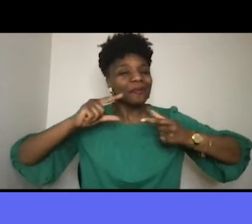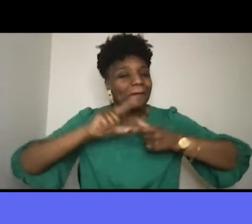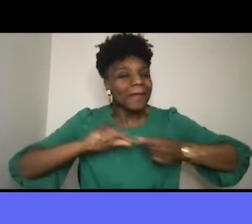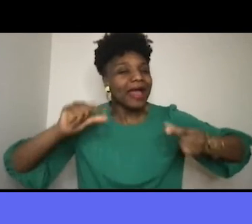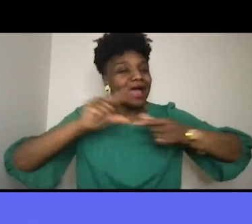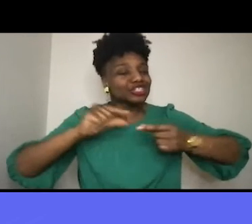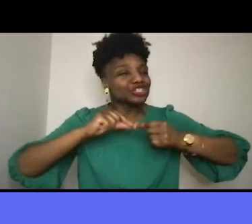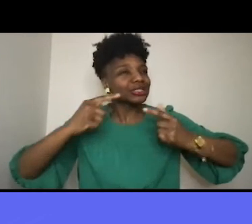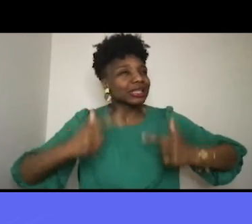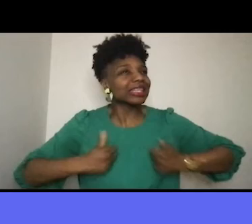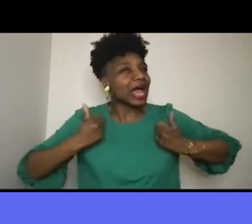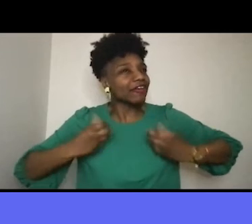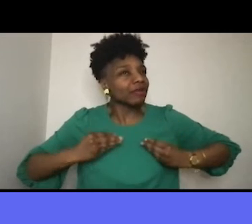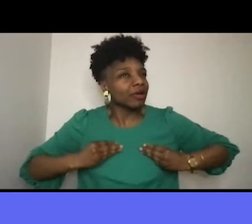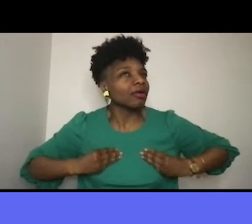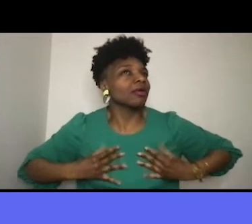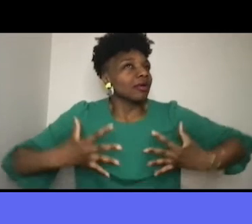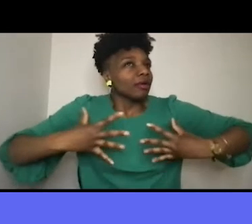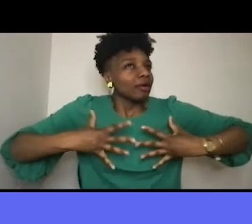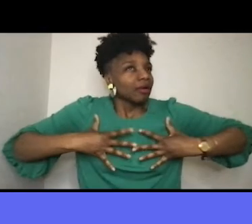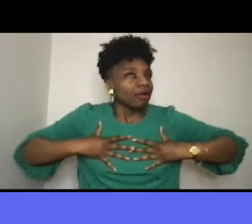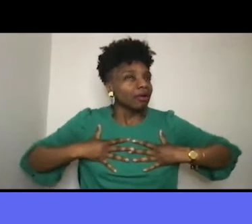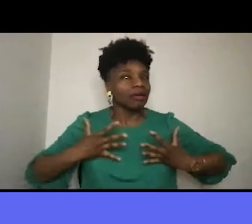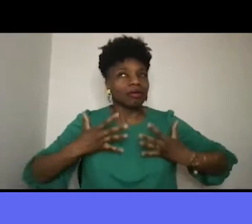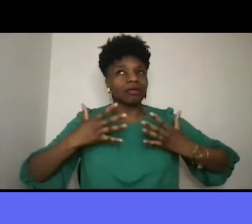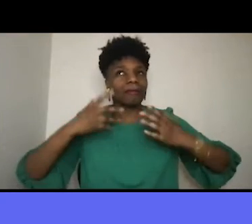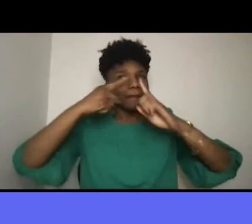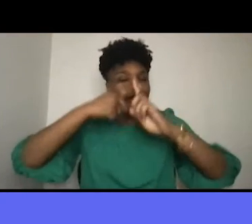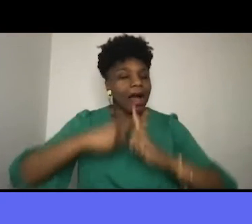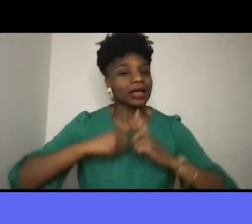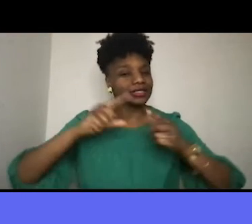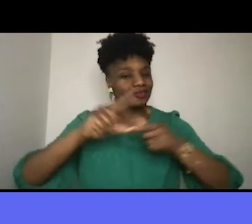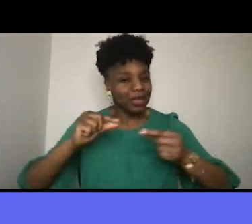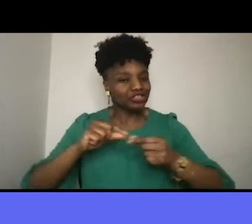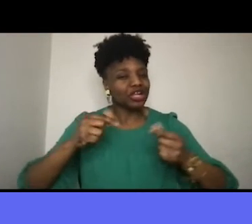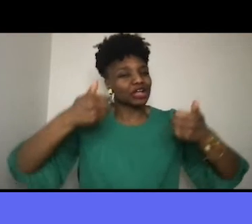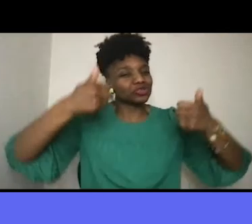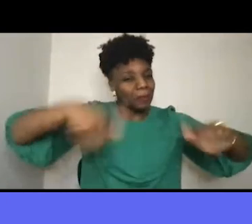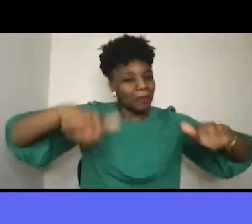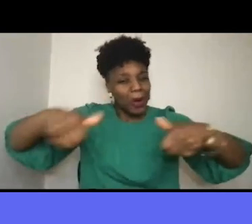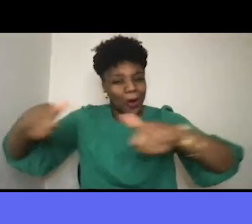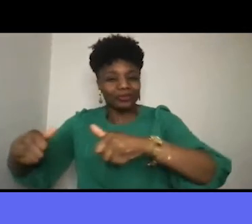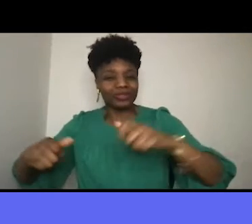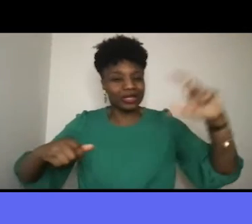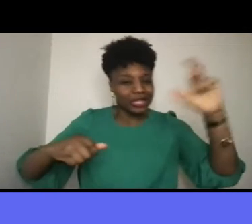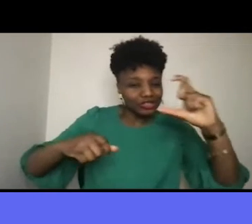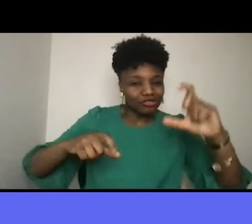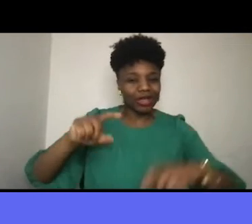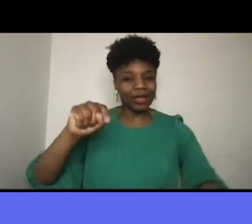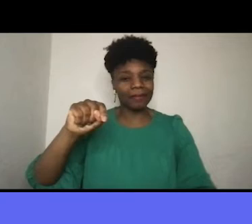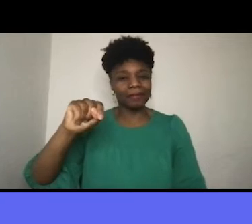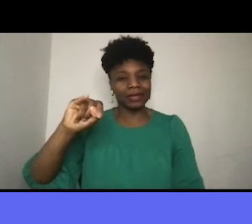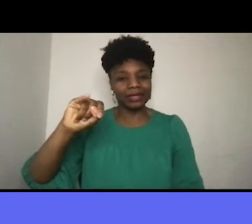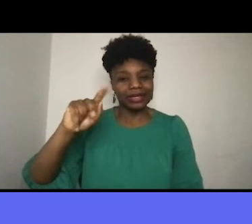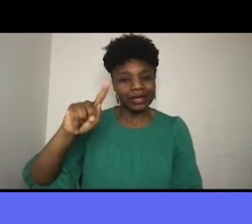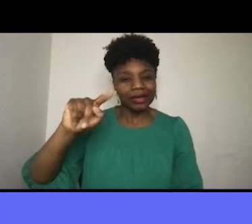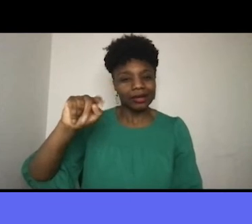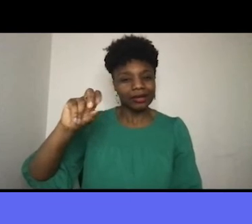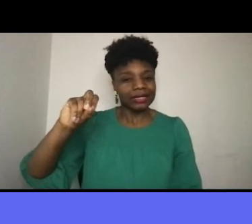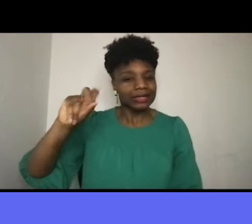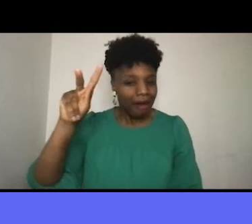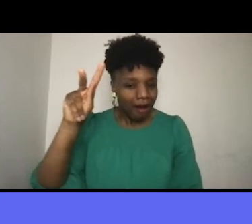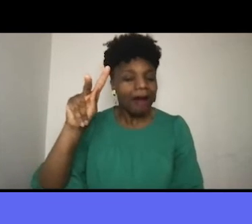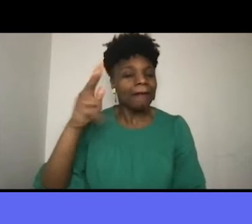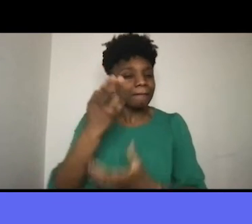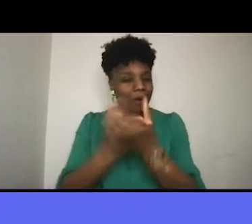messaging. Putting that type of stuff out there on the interwebs and whatnot. And yeah, you